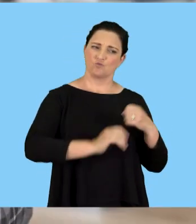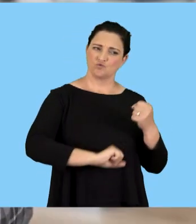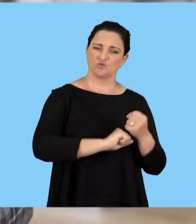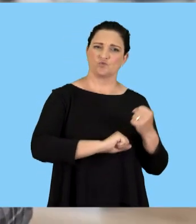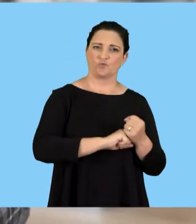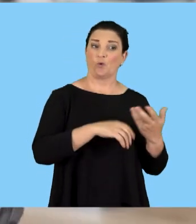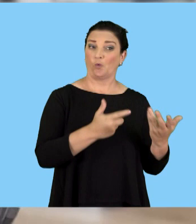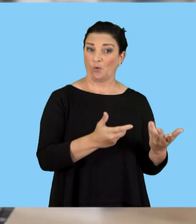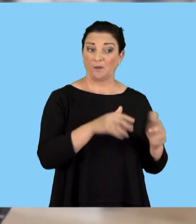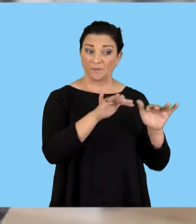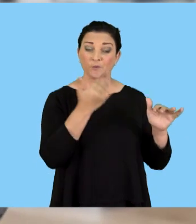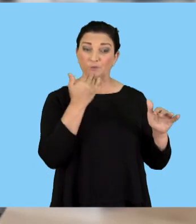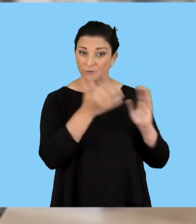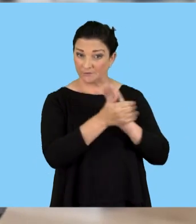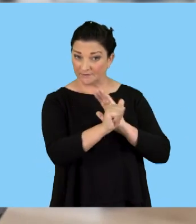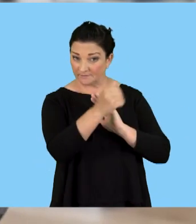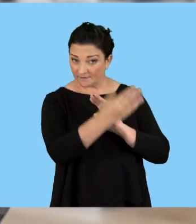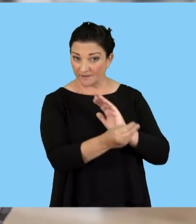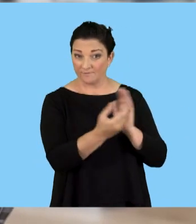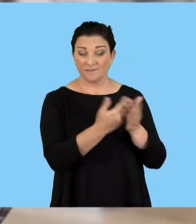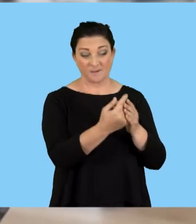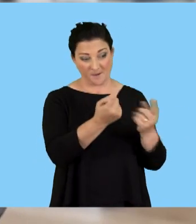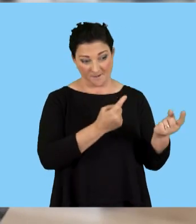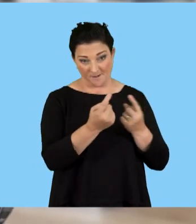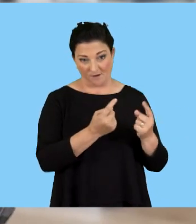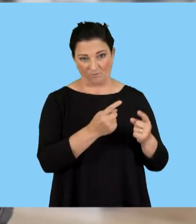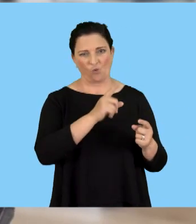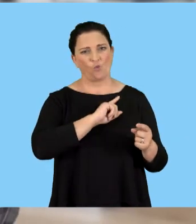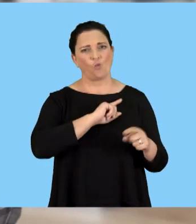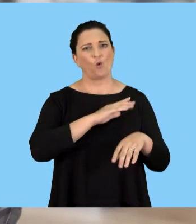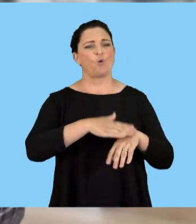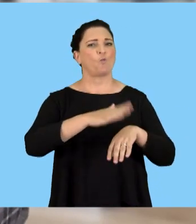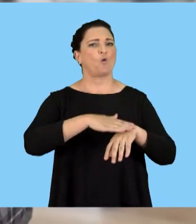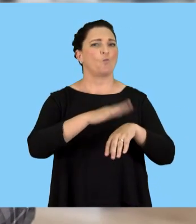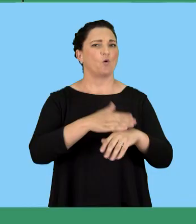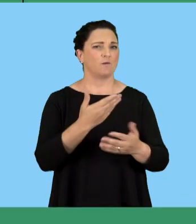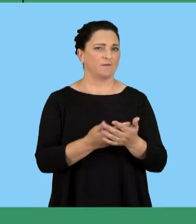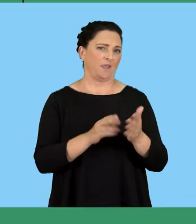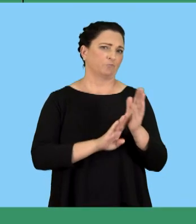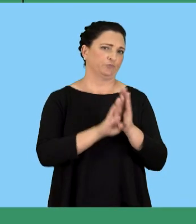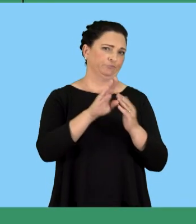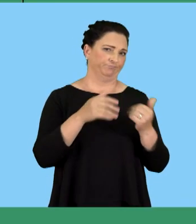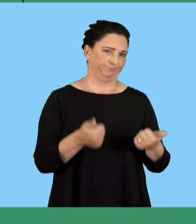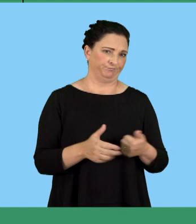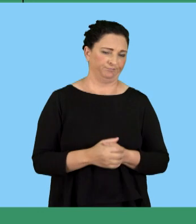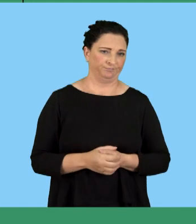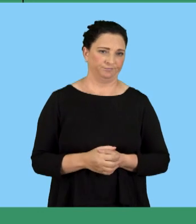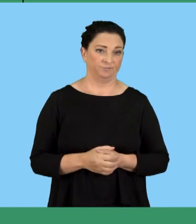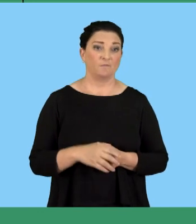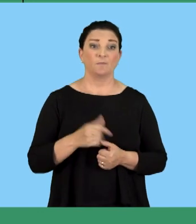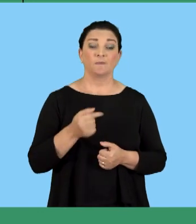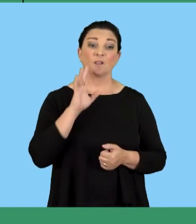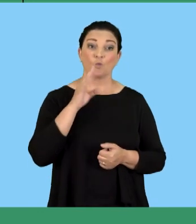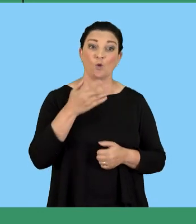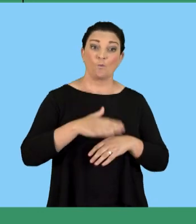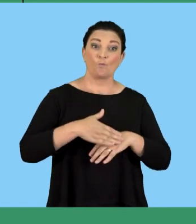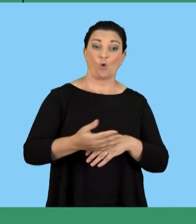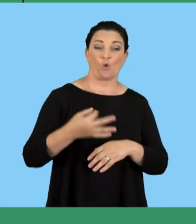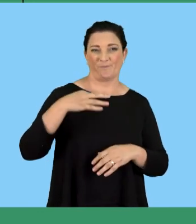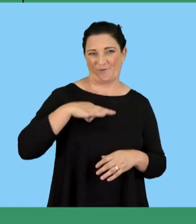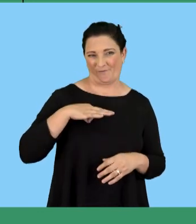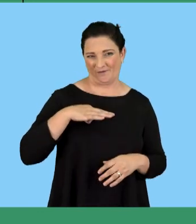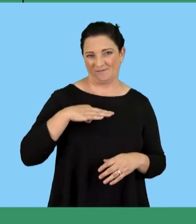is on increasing the image and profit, because as the business behaves ethically, it